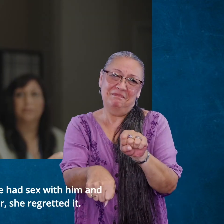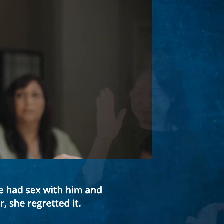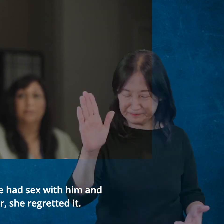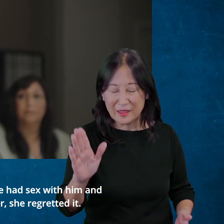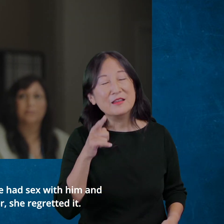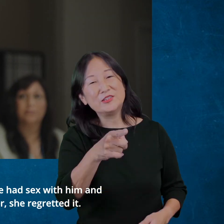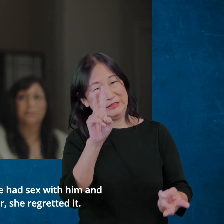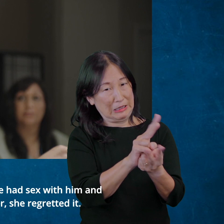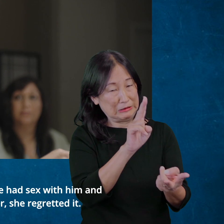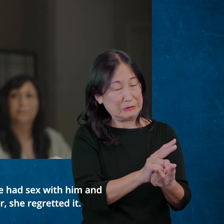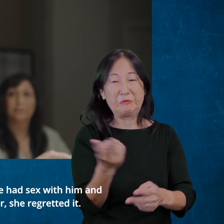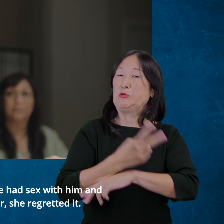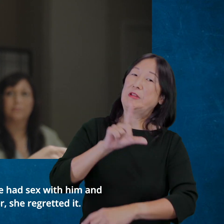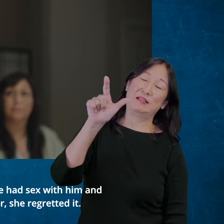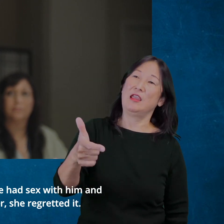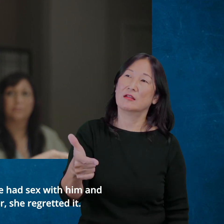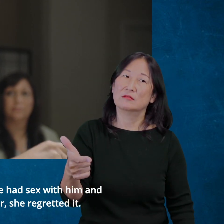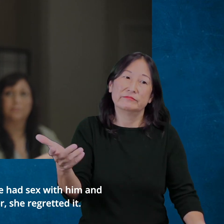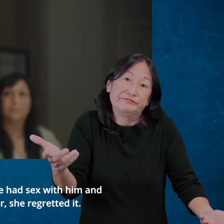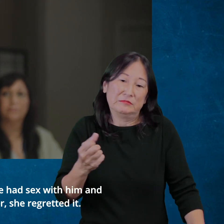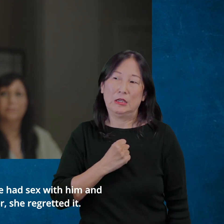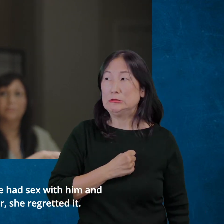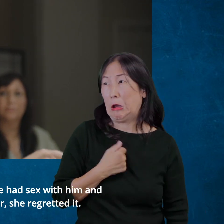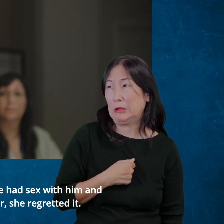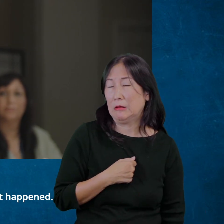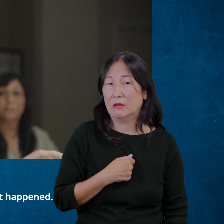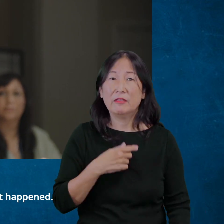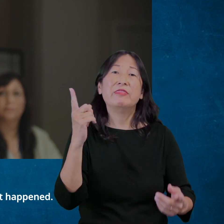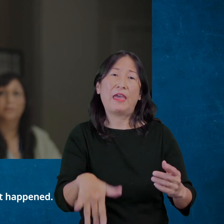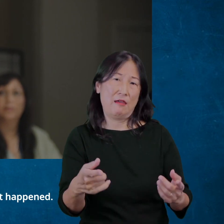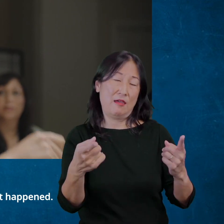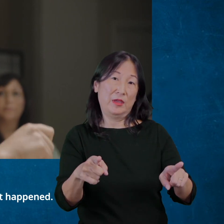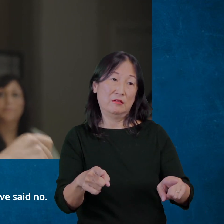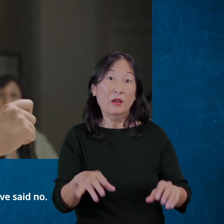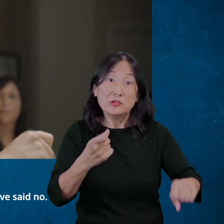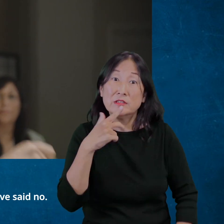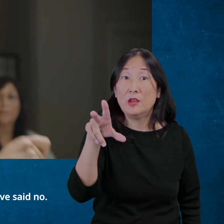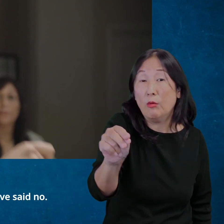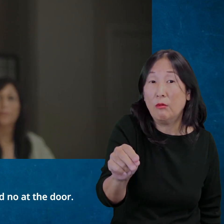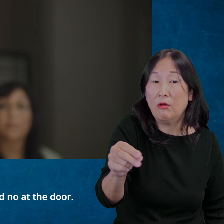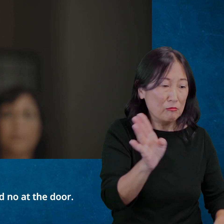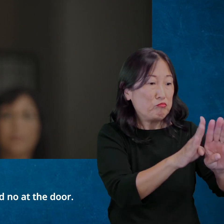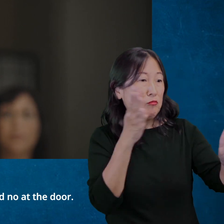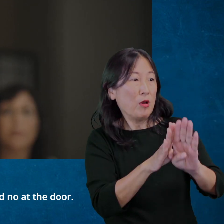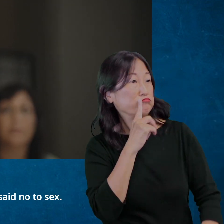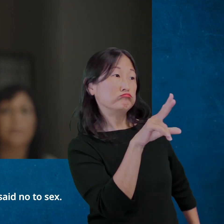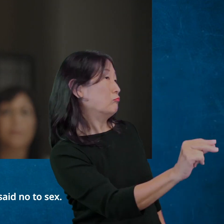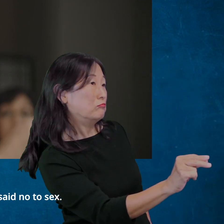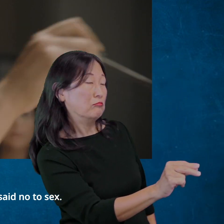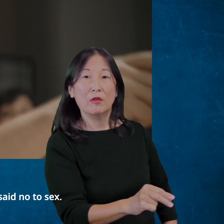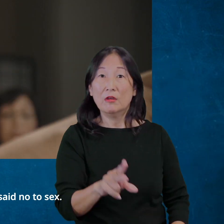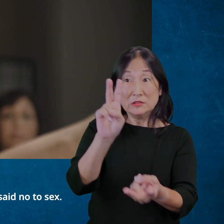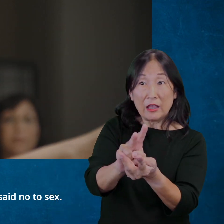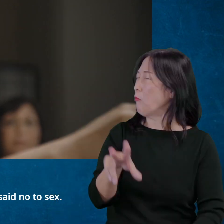that she had sex with him, and a couple days later she regretted it. That is what happened. She could have said no. She could have